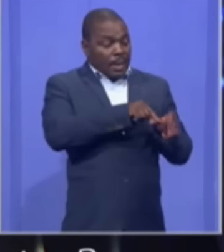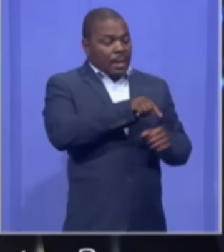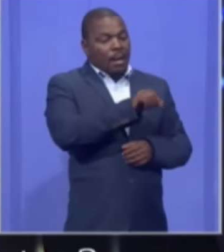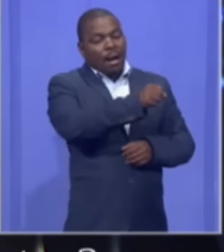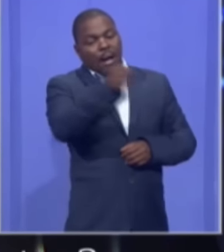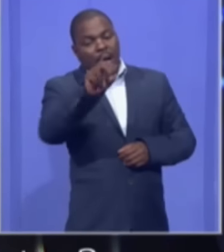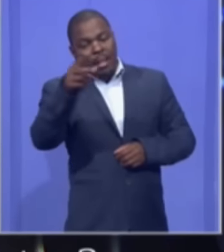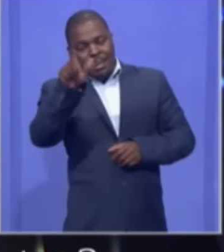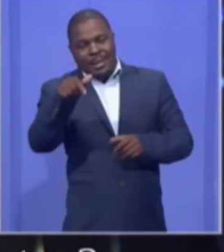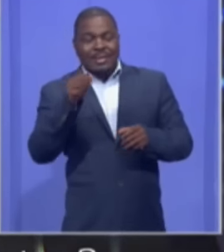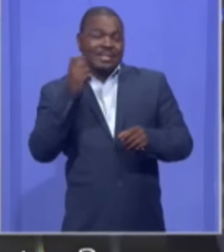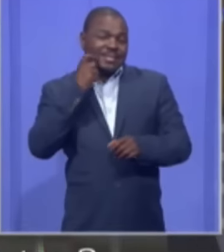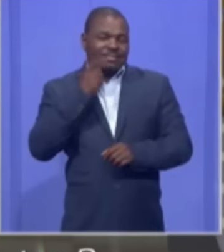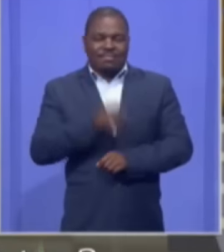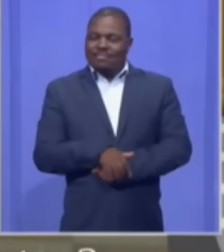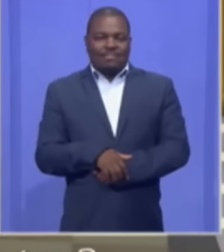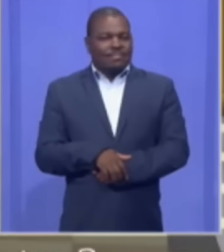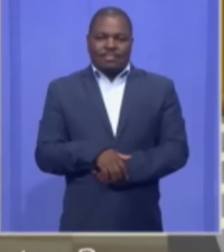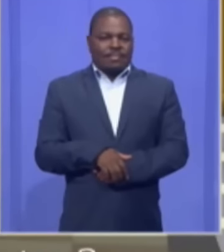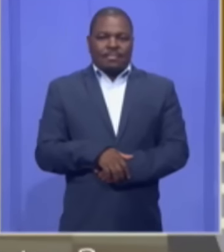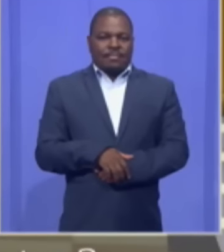parlamenteng.